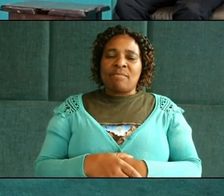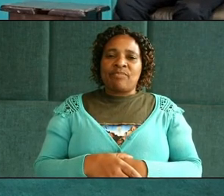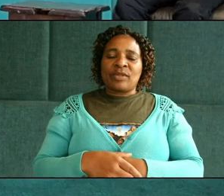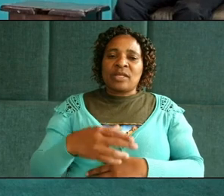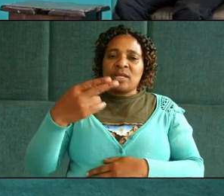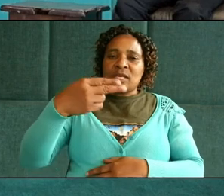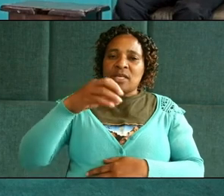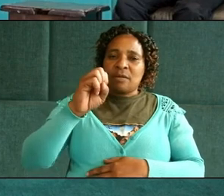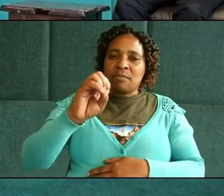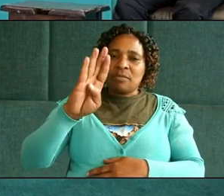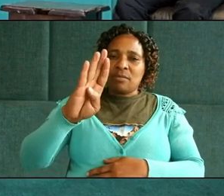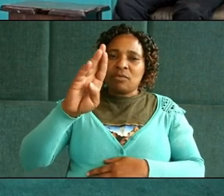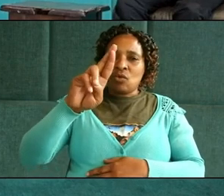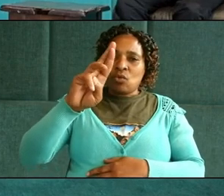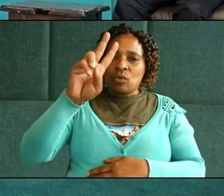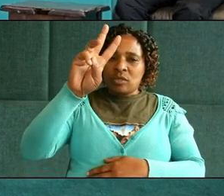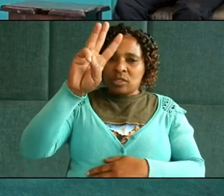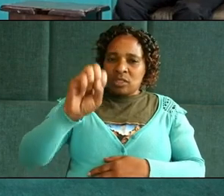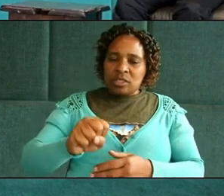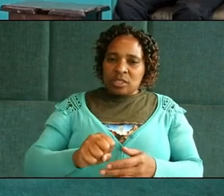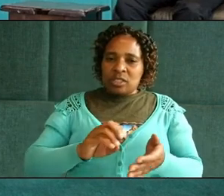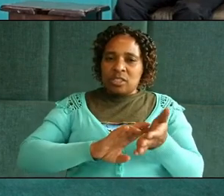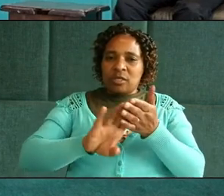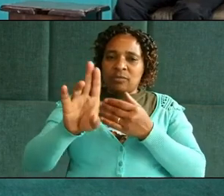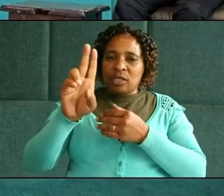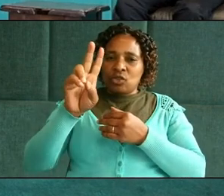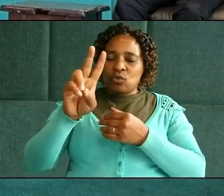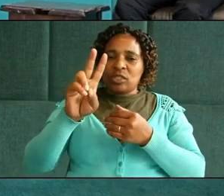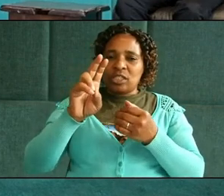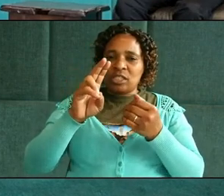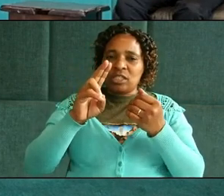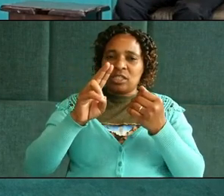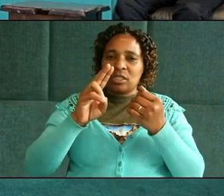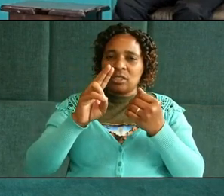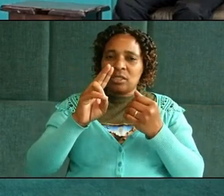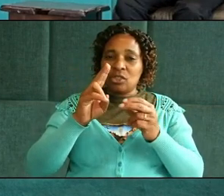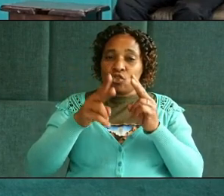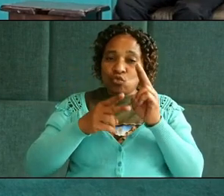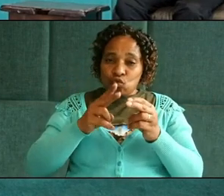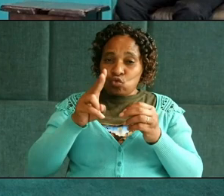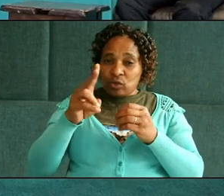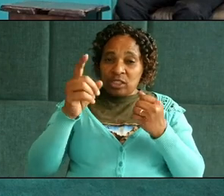Hebrews 10, 26, sorry, 26 and 27.